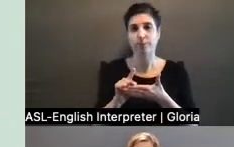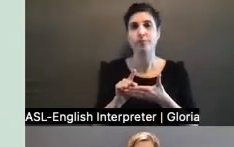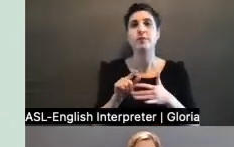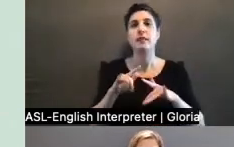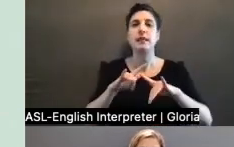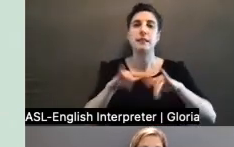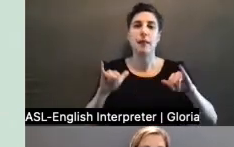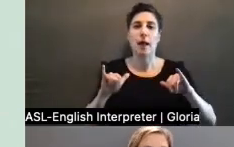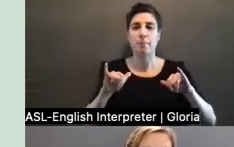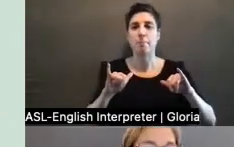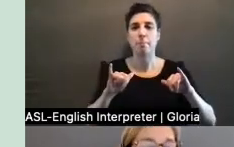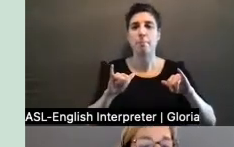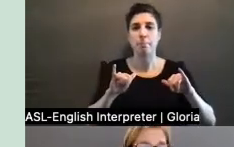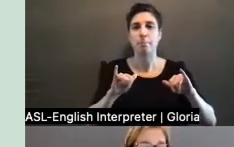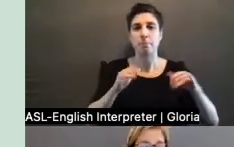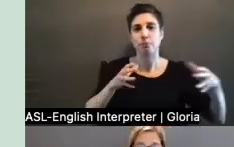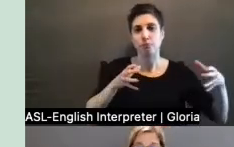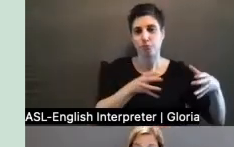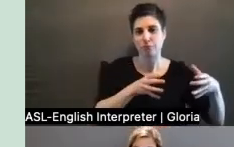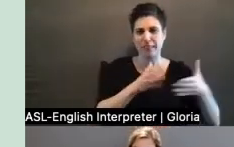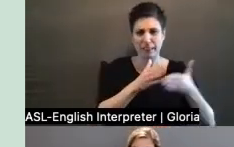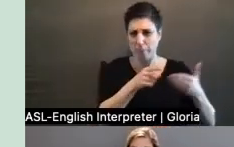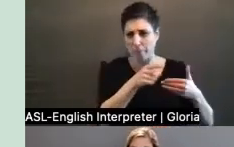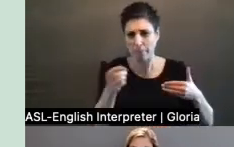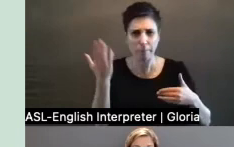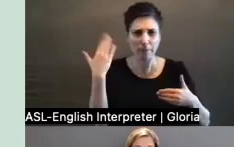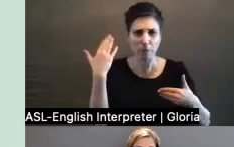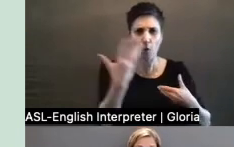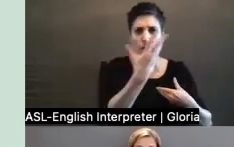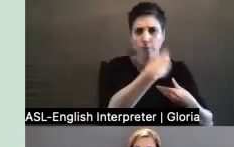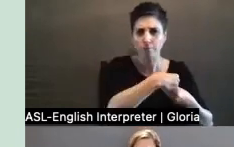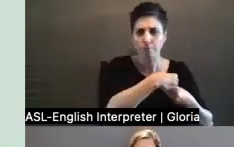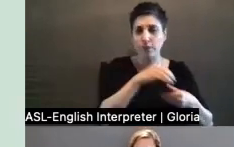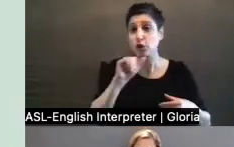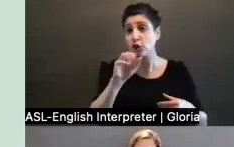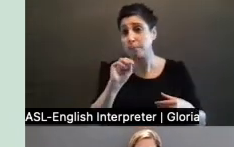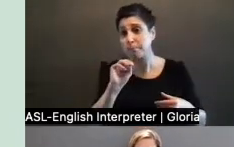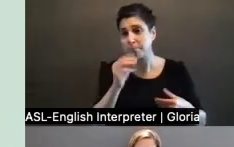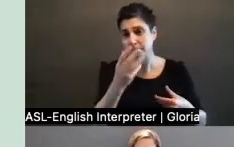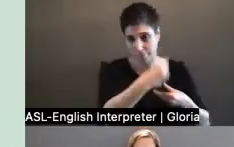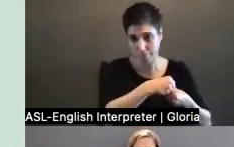synchronously. Some people here have done it. Jim has done it, and